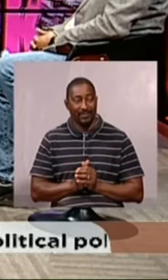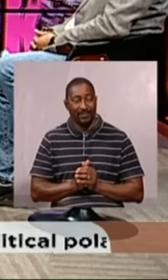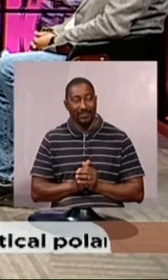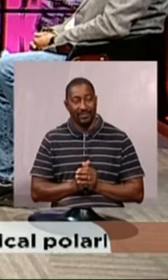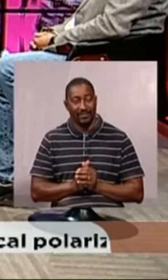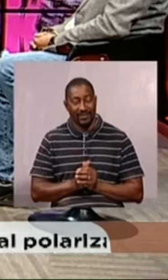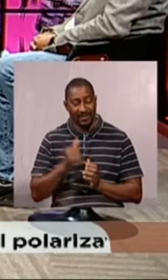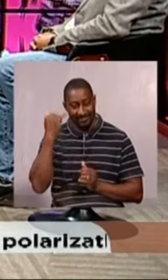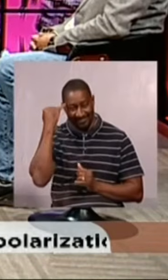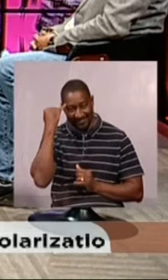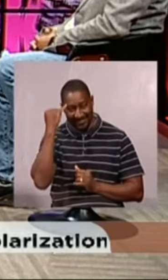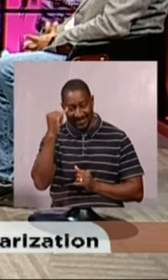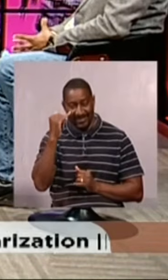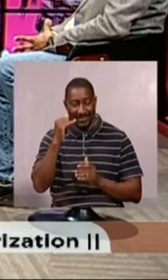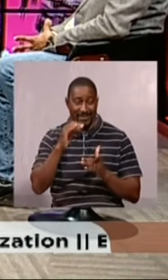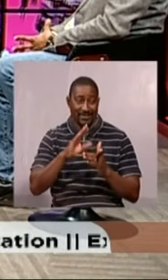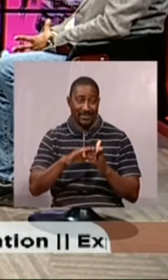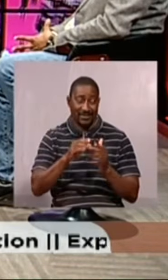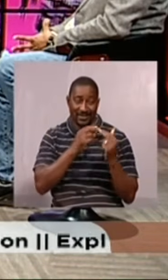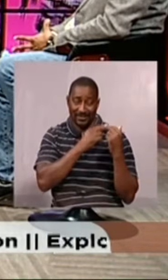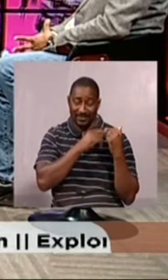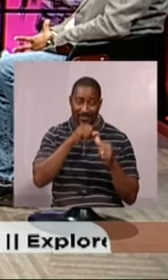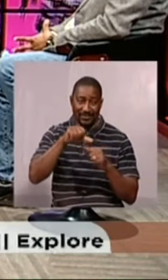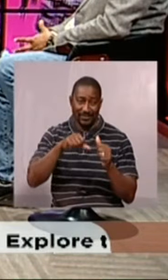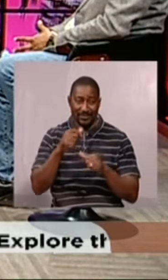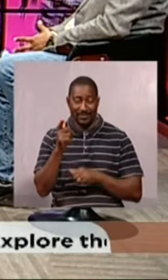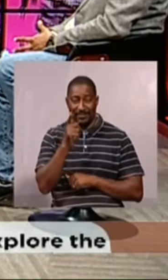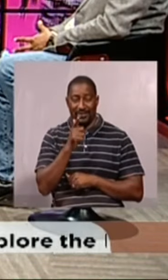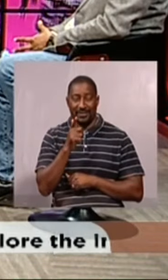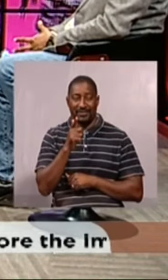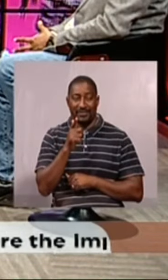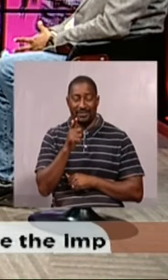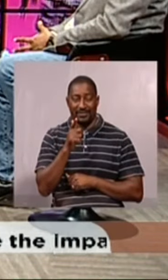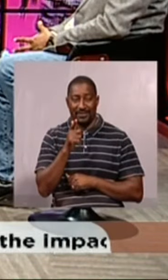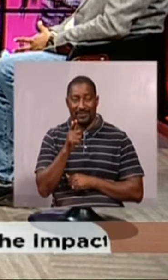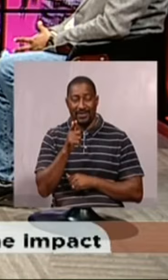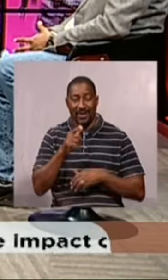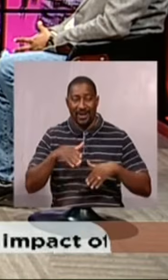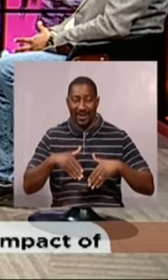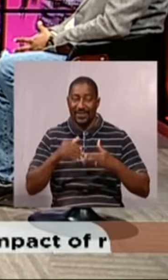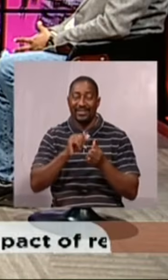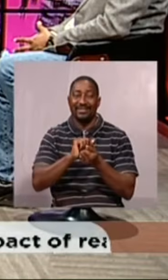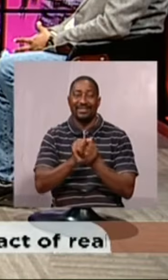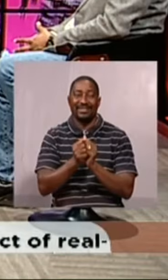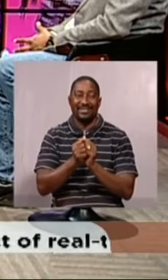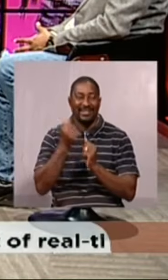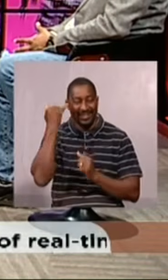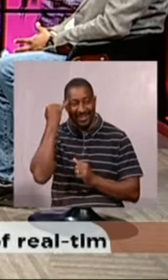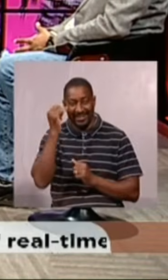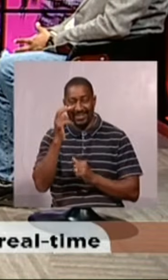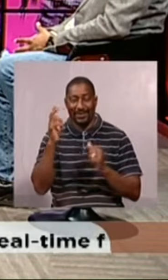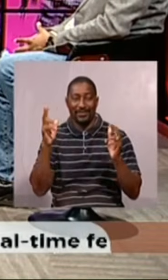general observation of the role of social media in shaping public opinion, and now that we are in an election